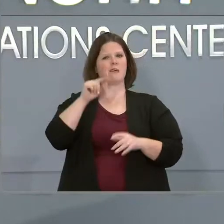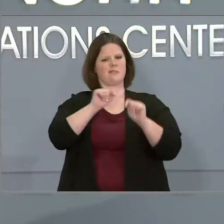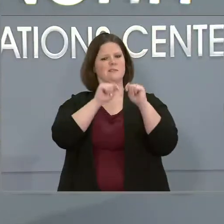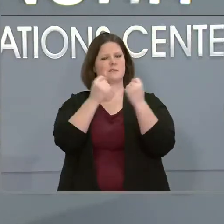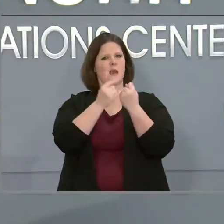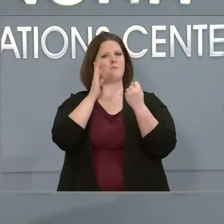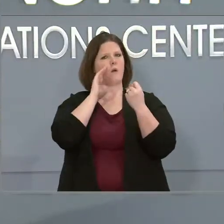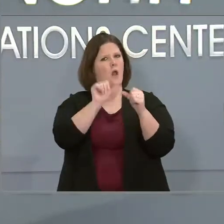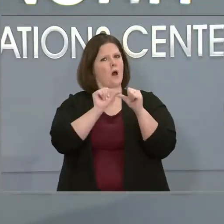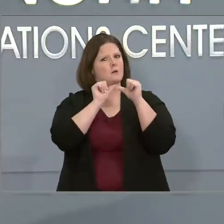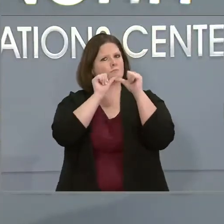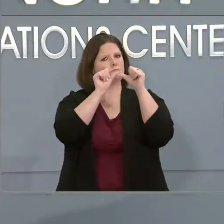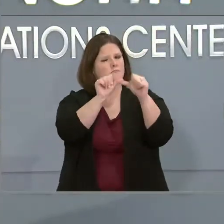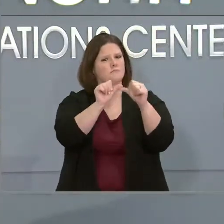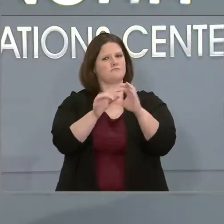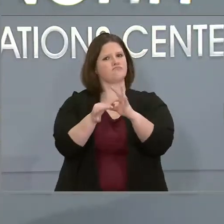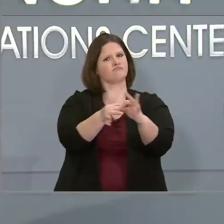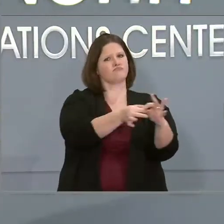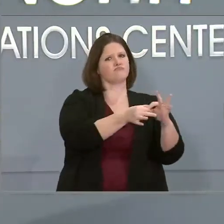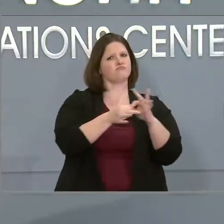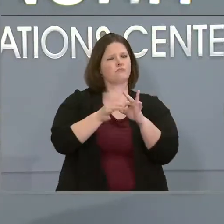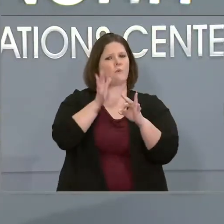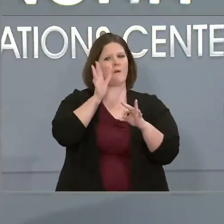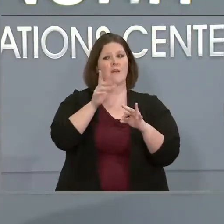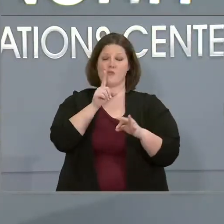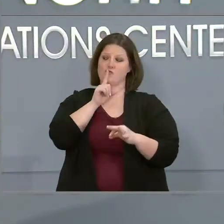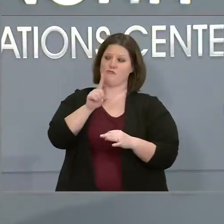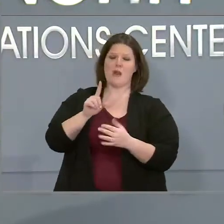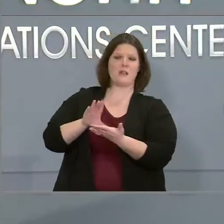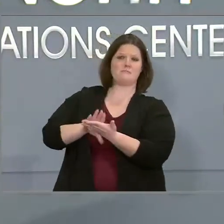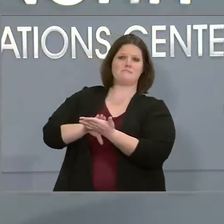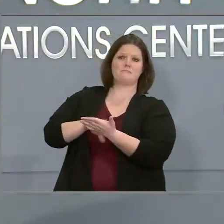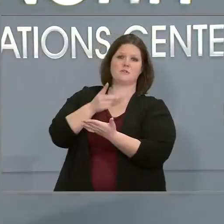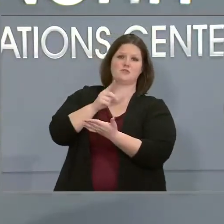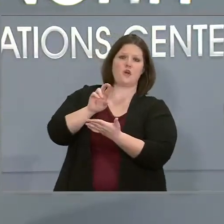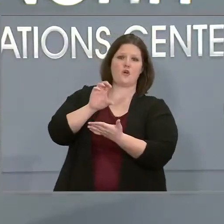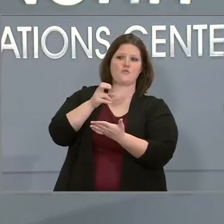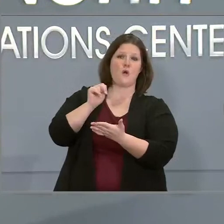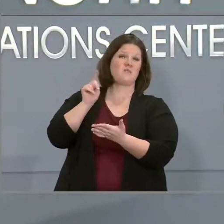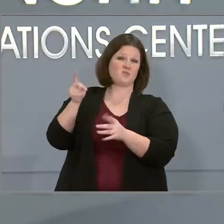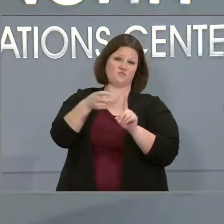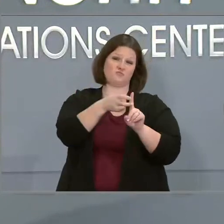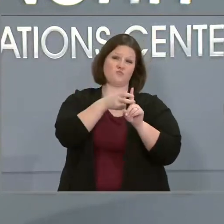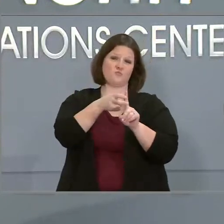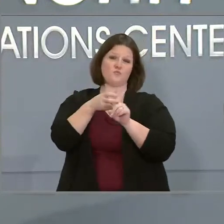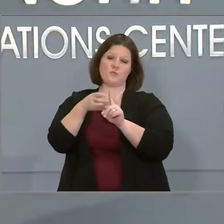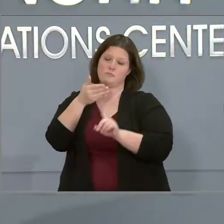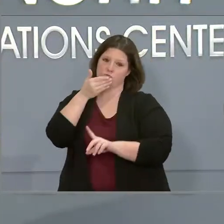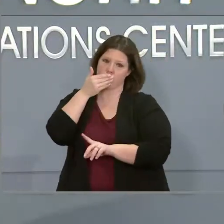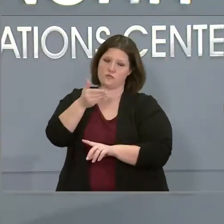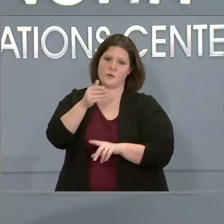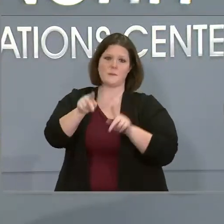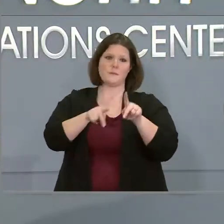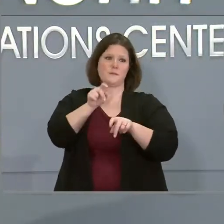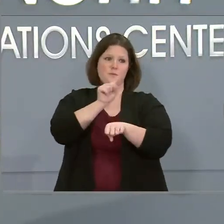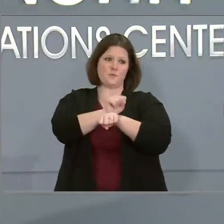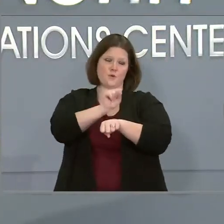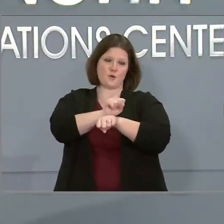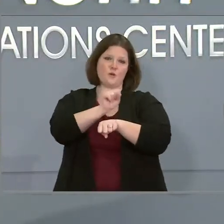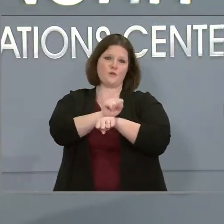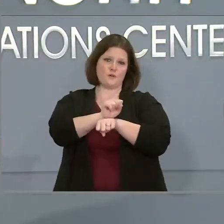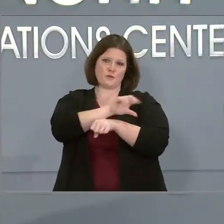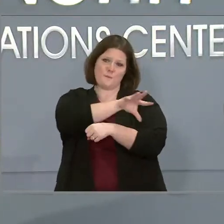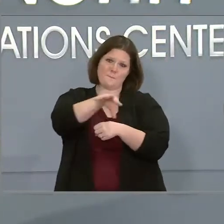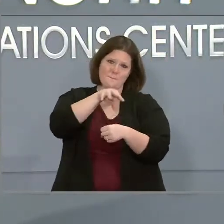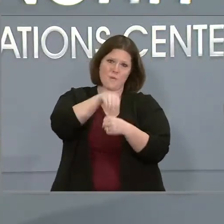Dr. Cohen deserves an amazing amount of credit for recruiting some of the best people around to be a